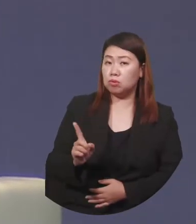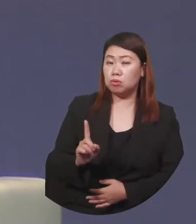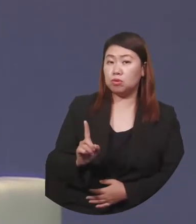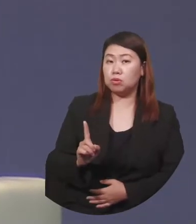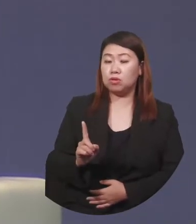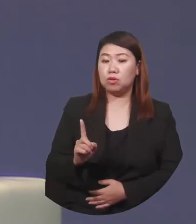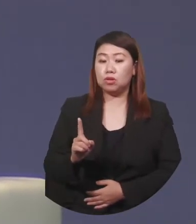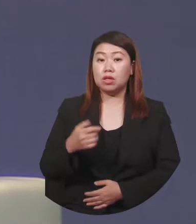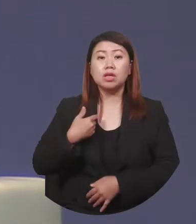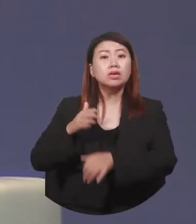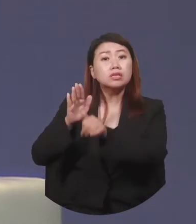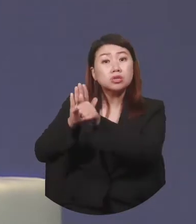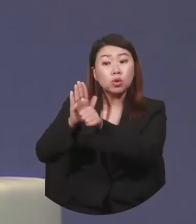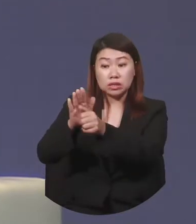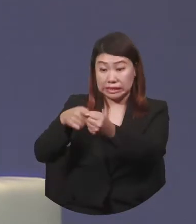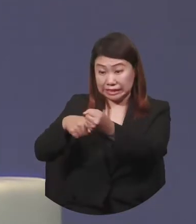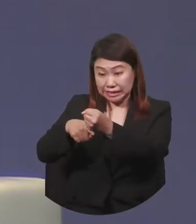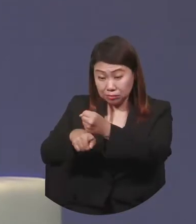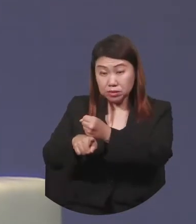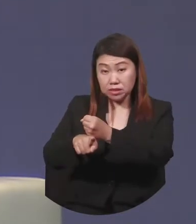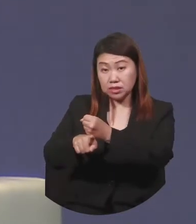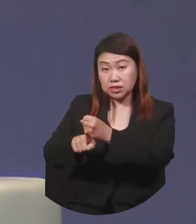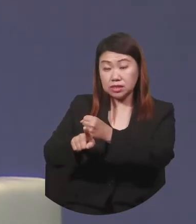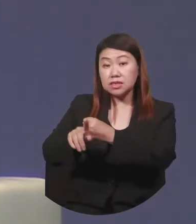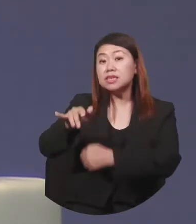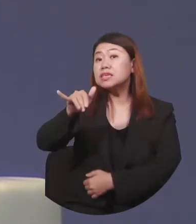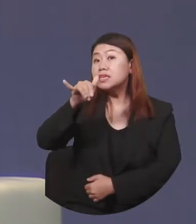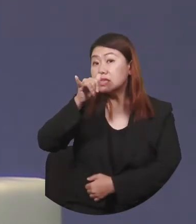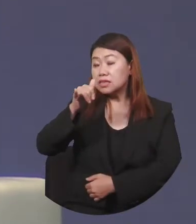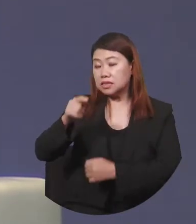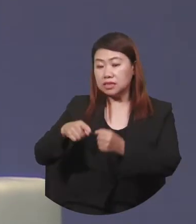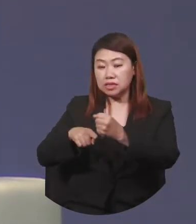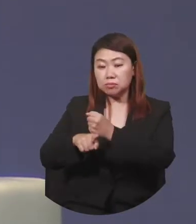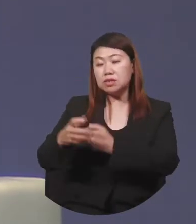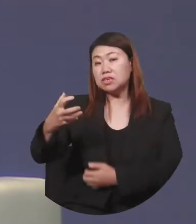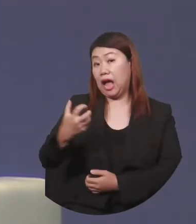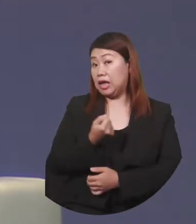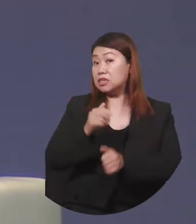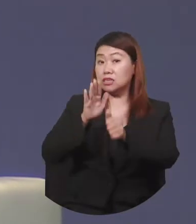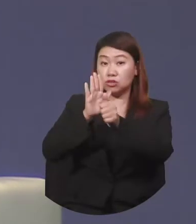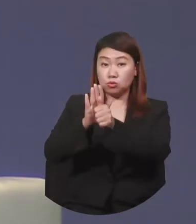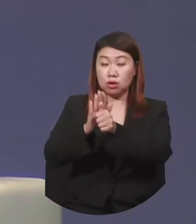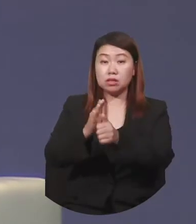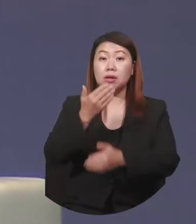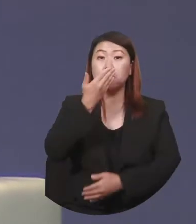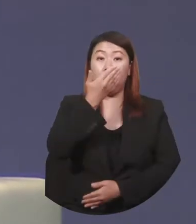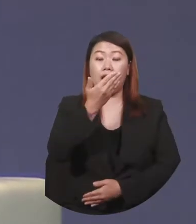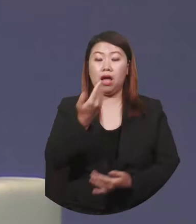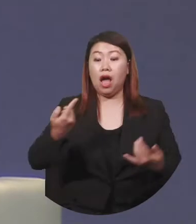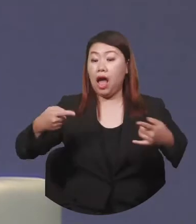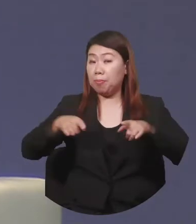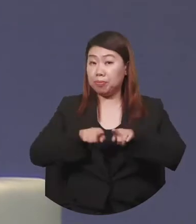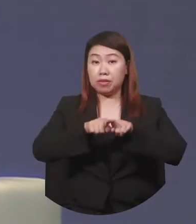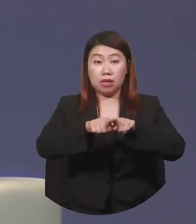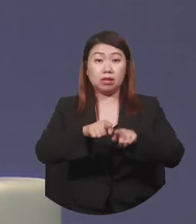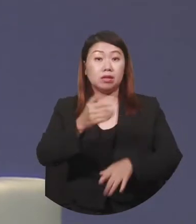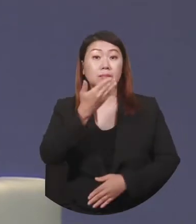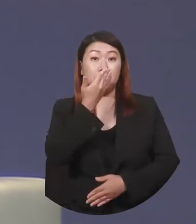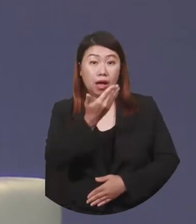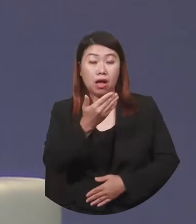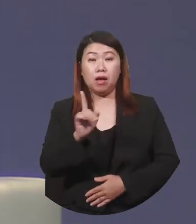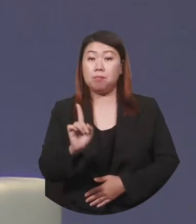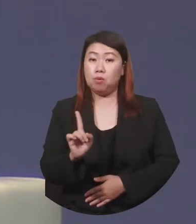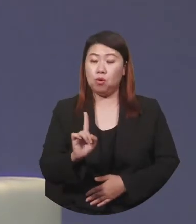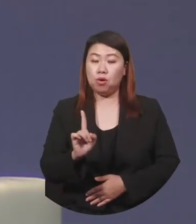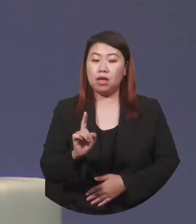can go together, how we team up our program, and how we can work hand in hand closely together. And I